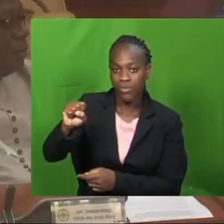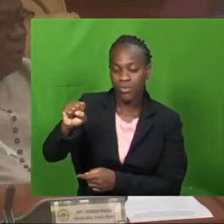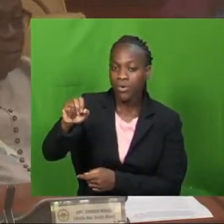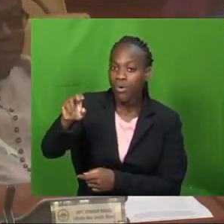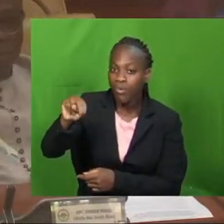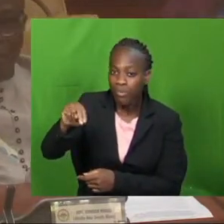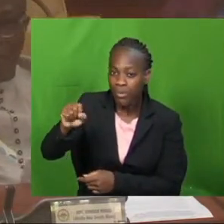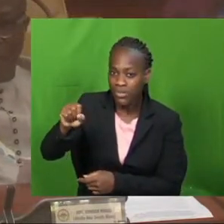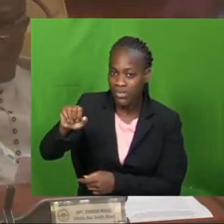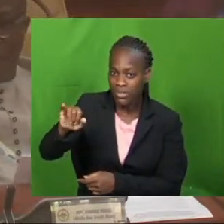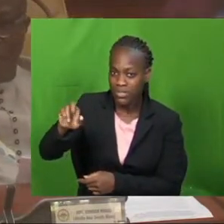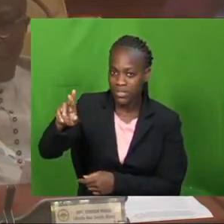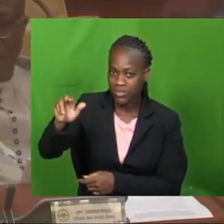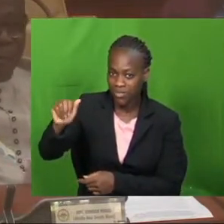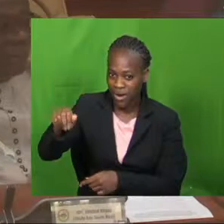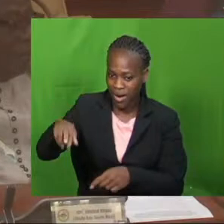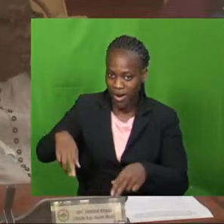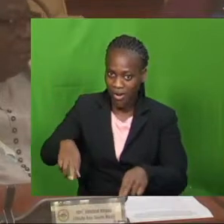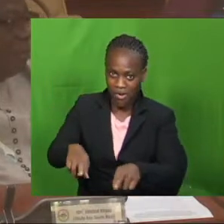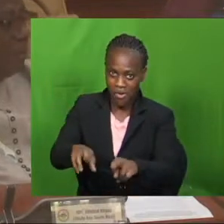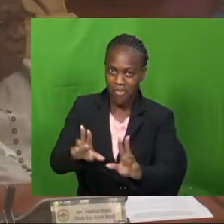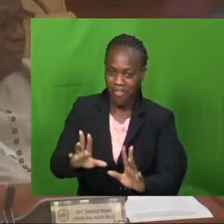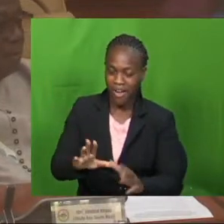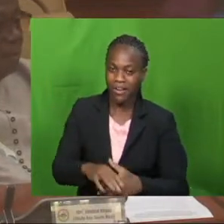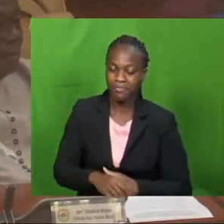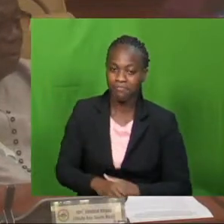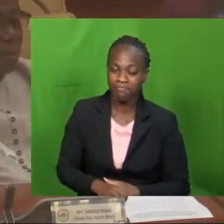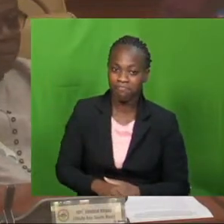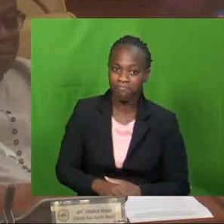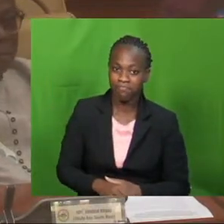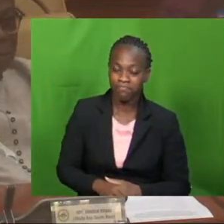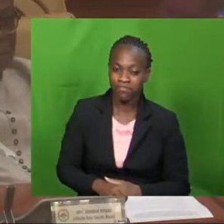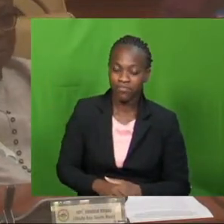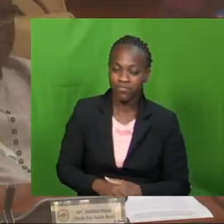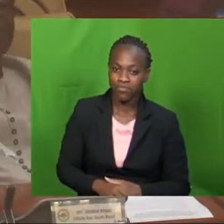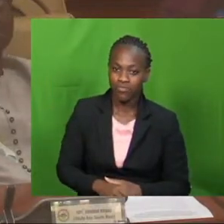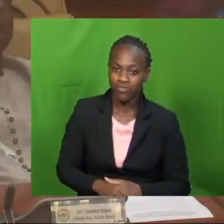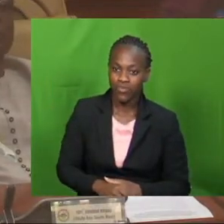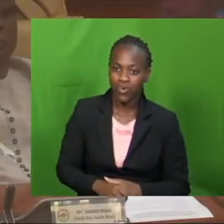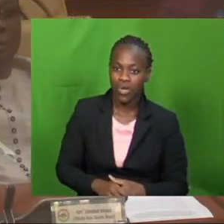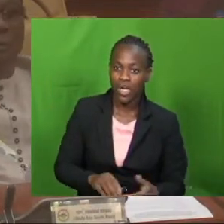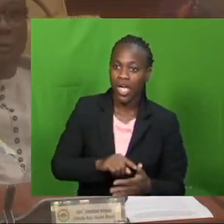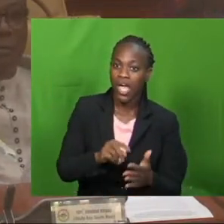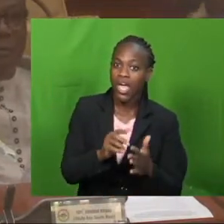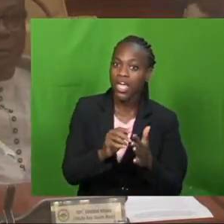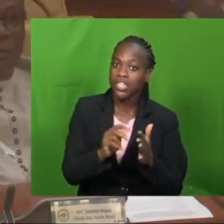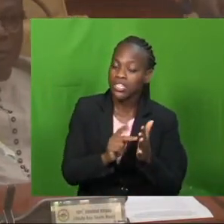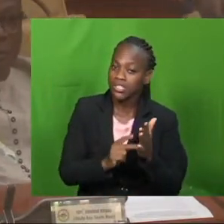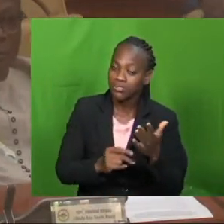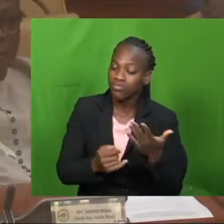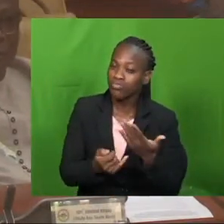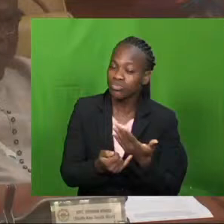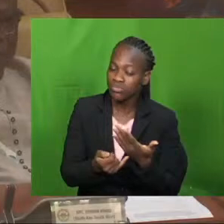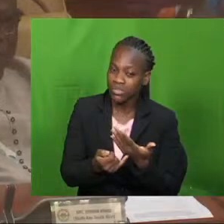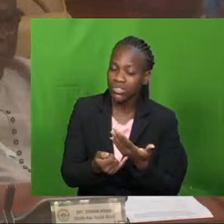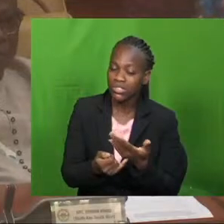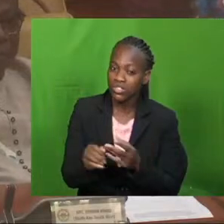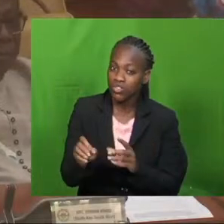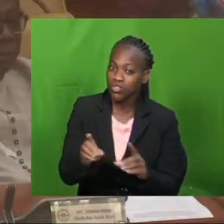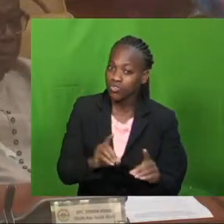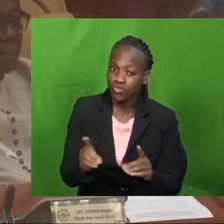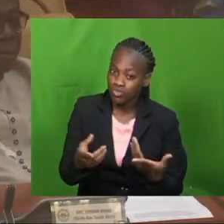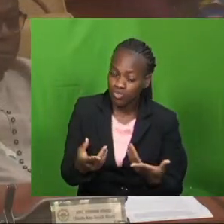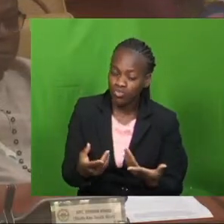that the new design is being done in such a way that it will be done to take care of the